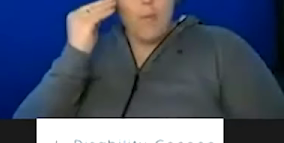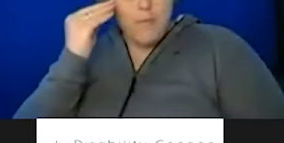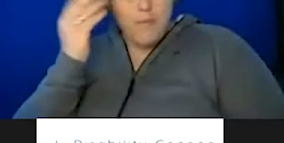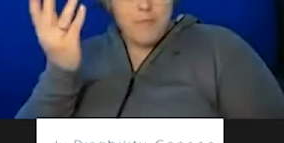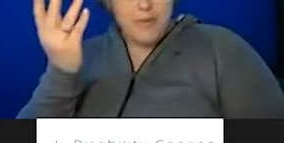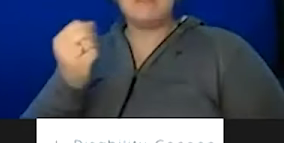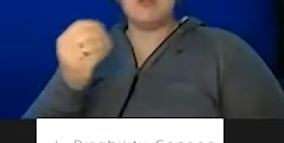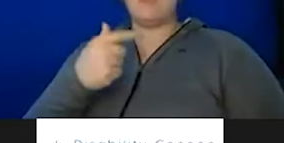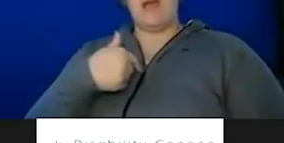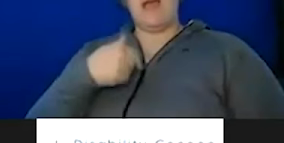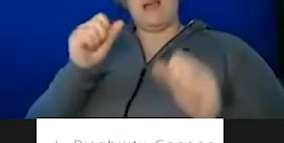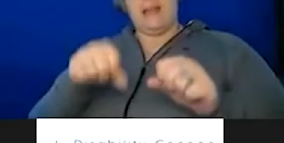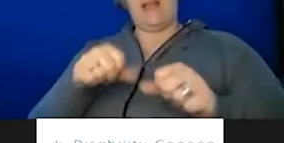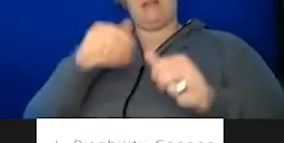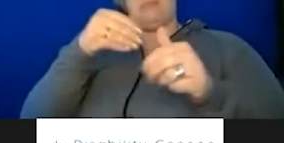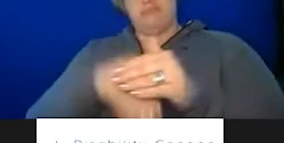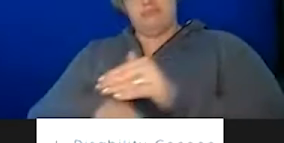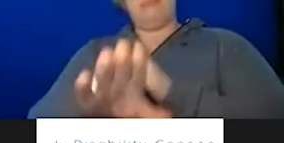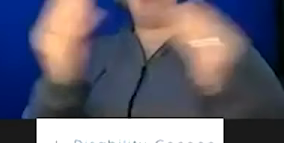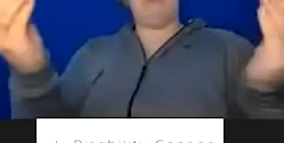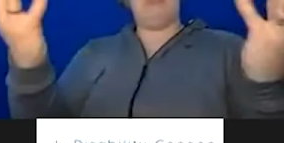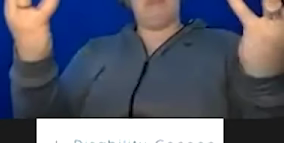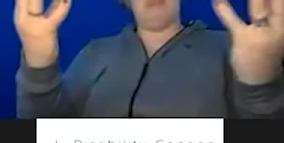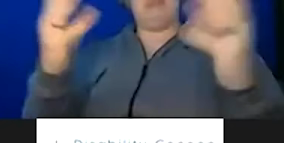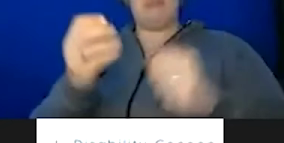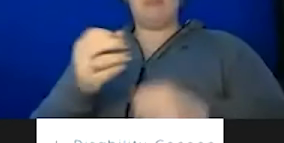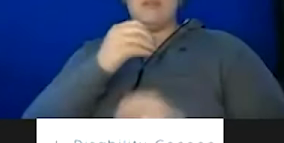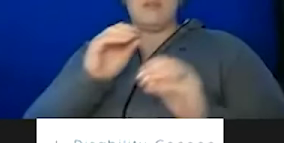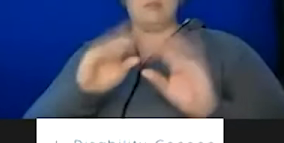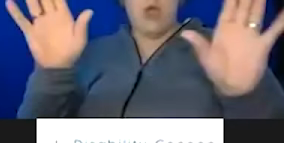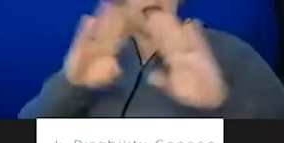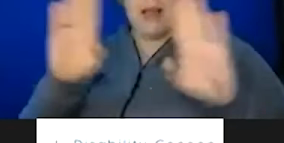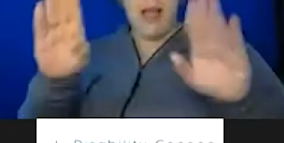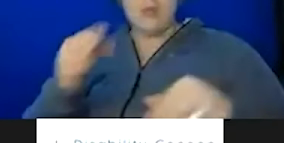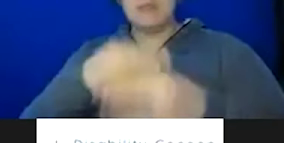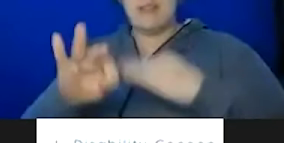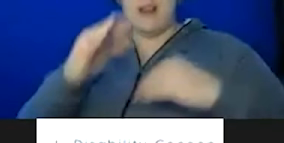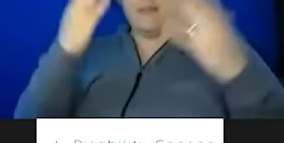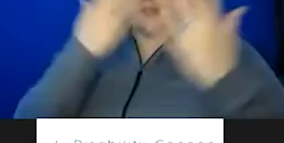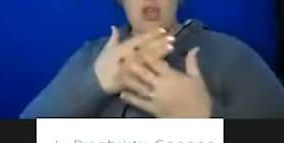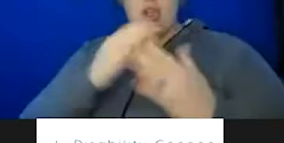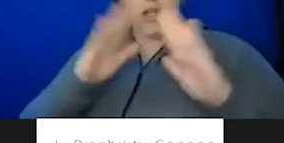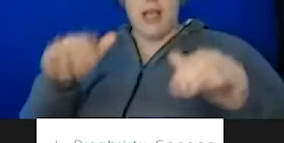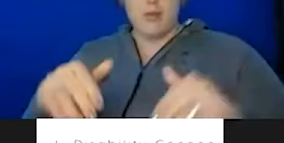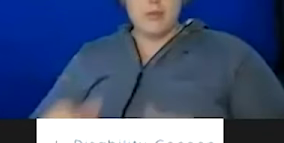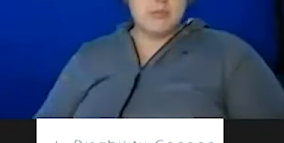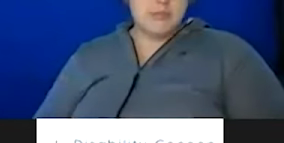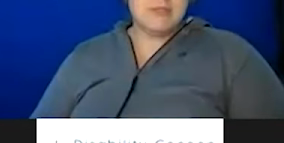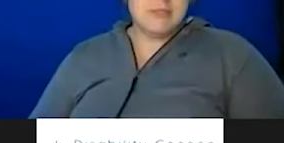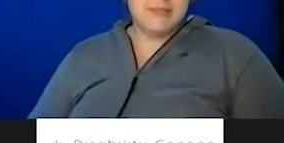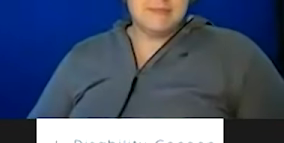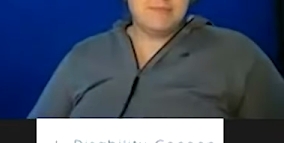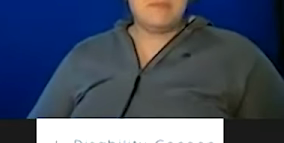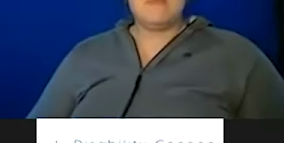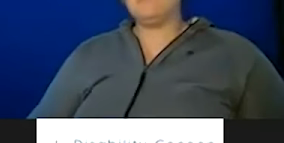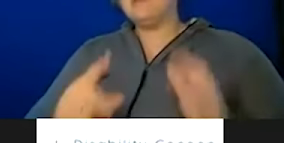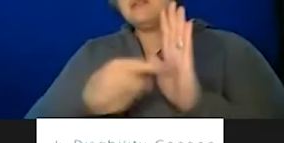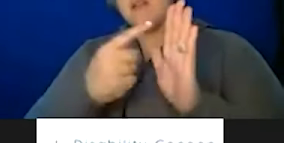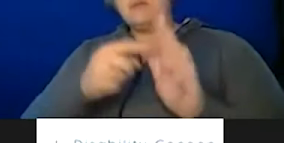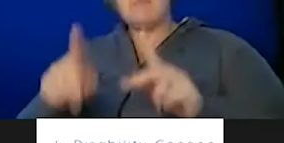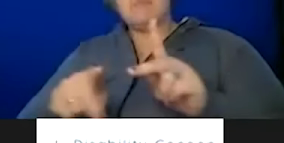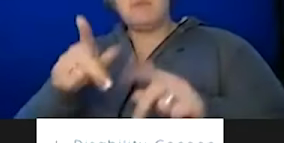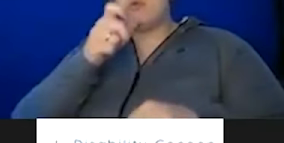Now, this can also be used for people who maybe like to, you're headed out on a vacation or something and you want